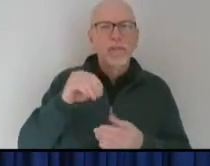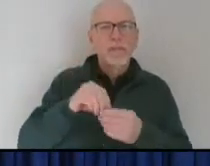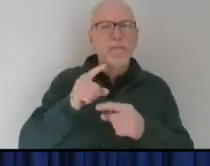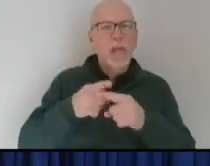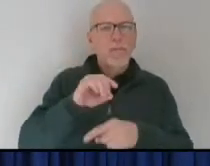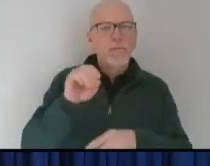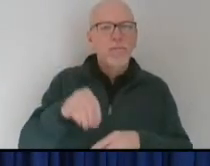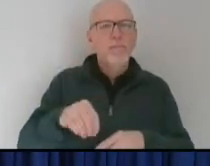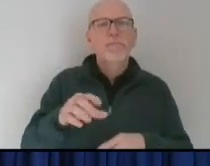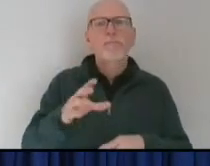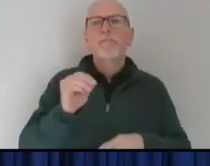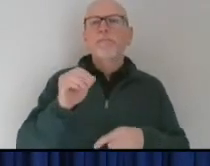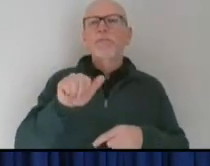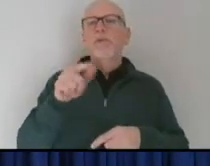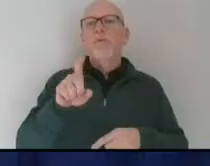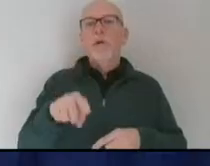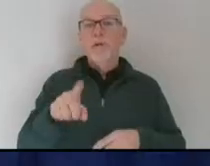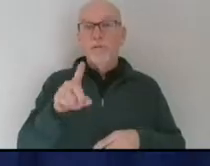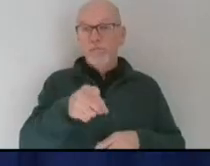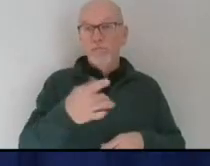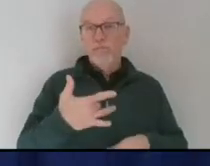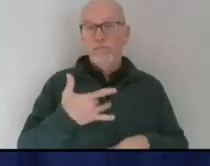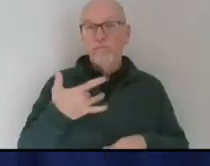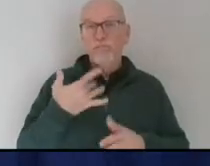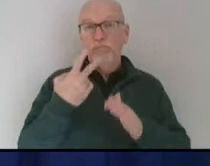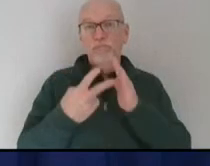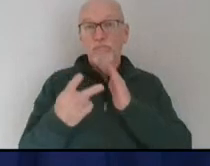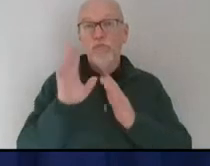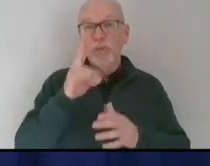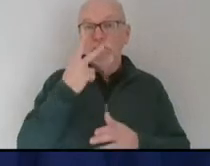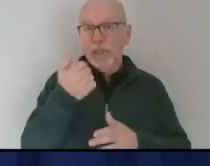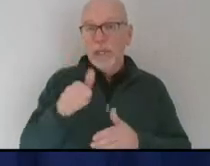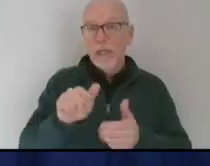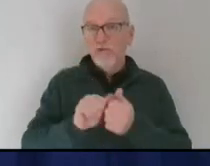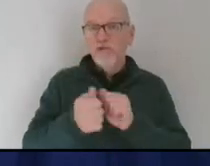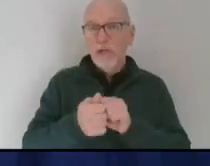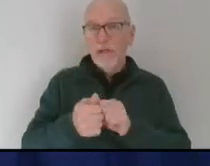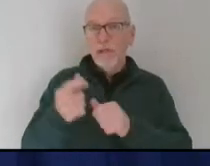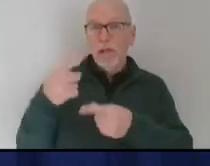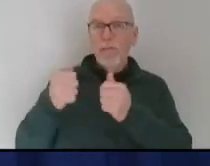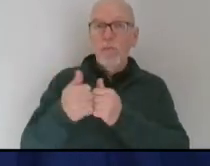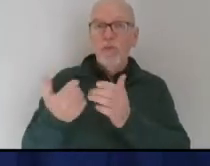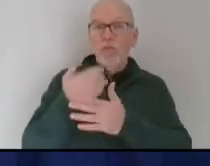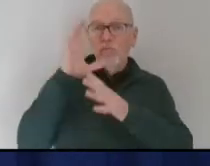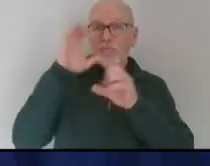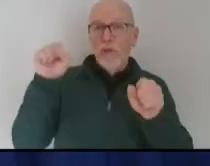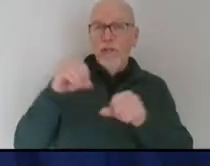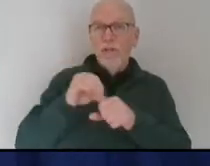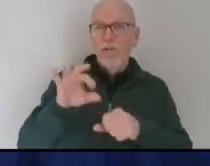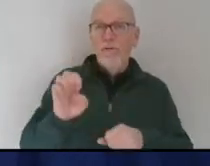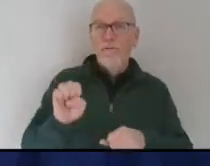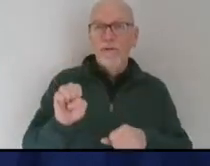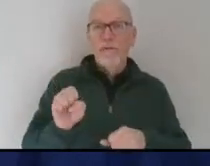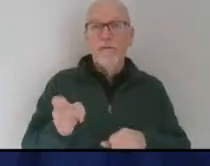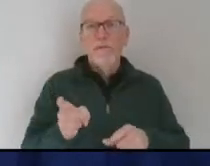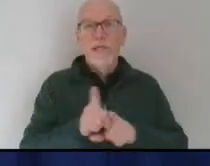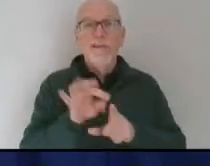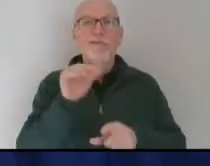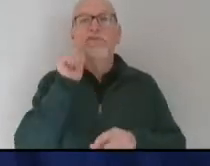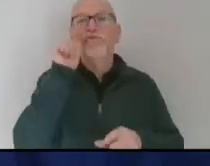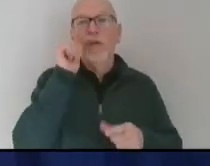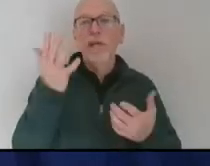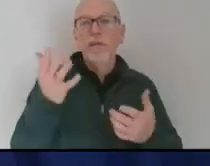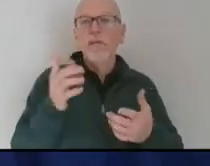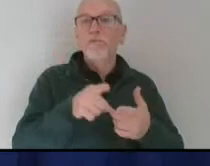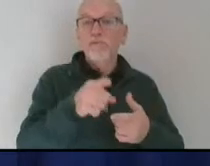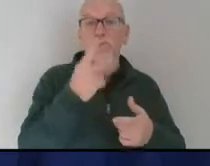rate. And then my other question is, do you anticipate seeing any changes coming with a new president in office, as of yesterday? What